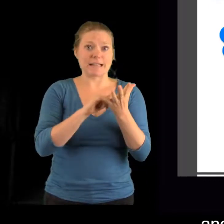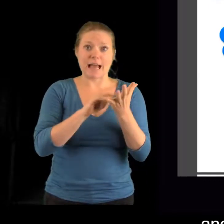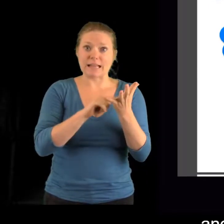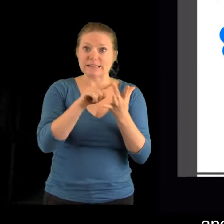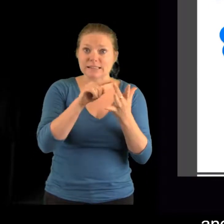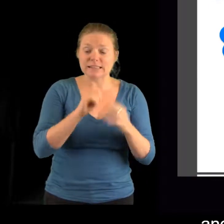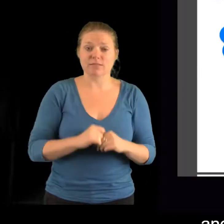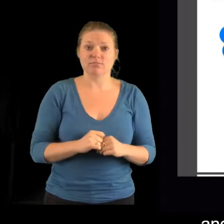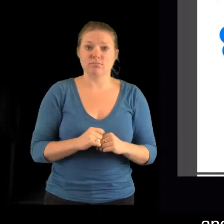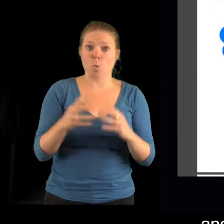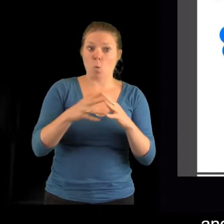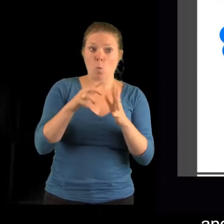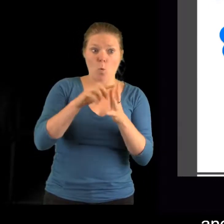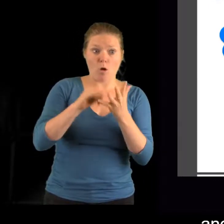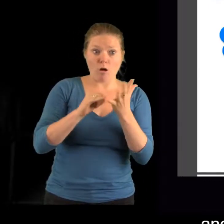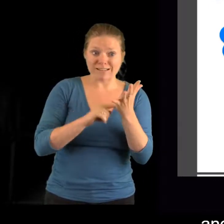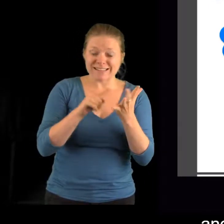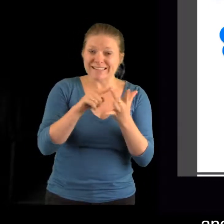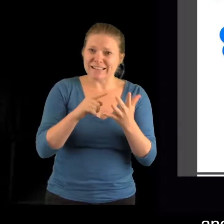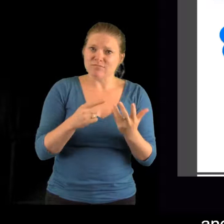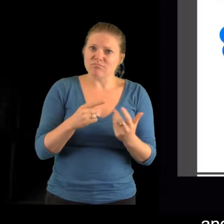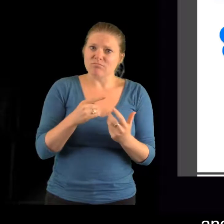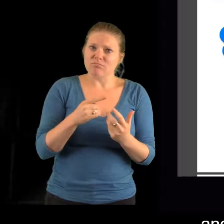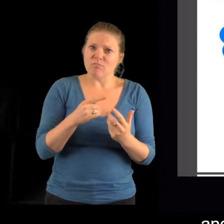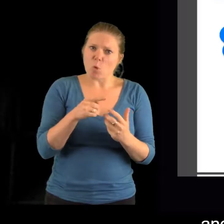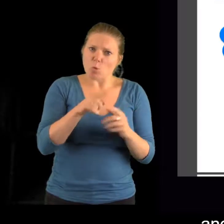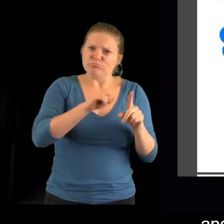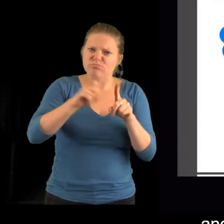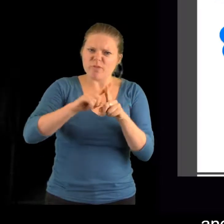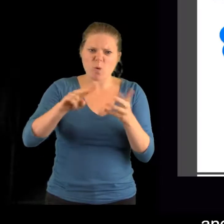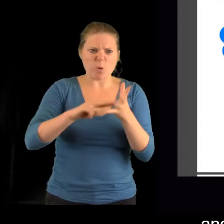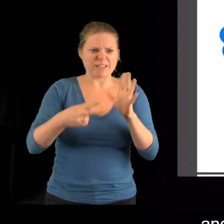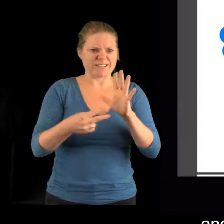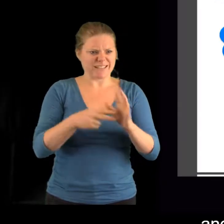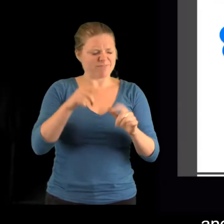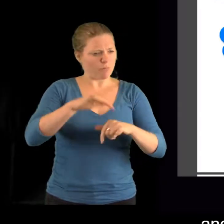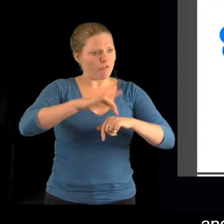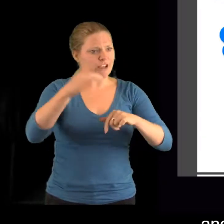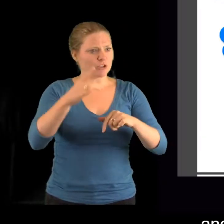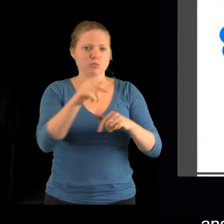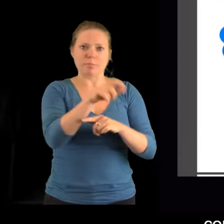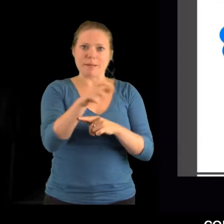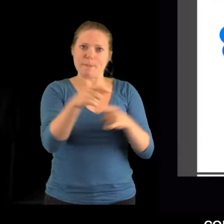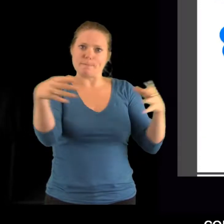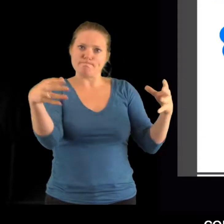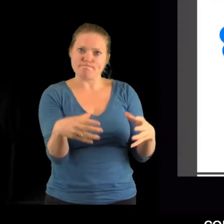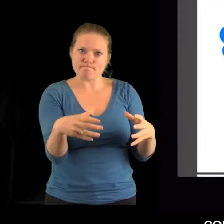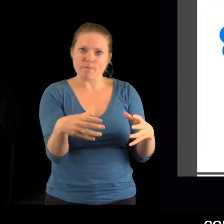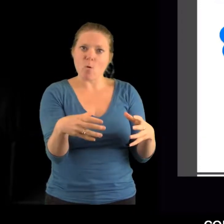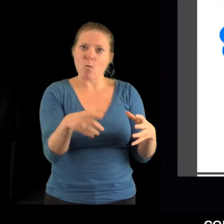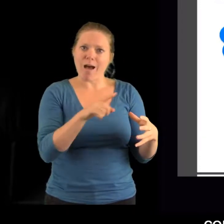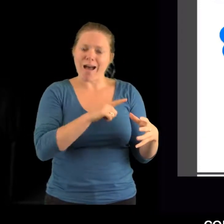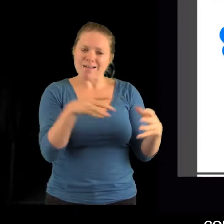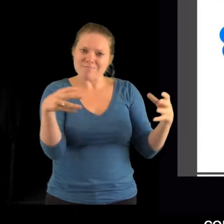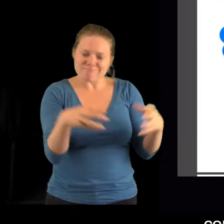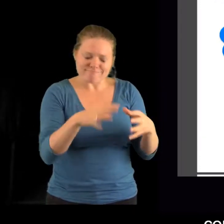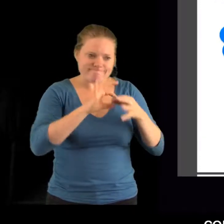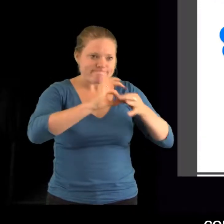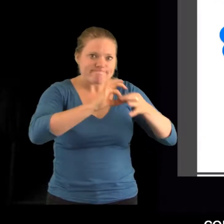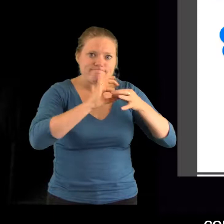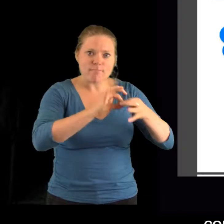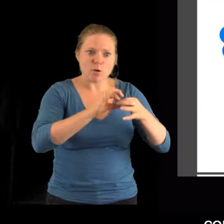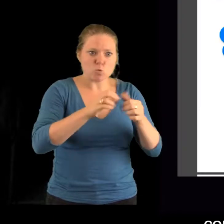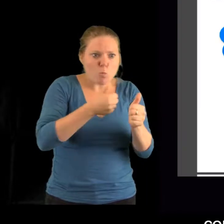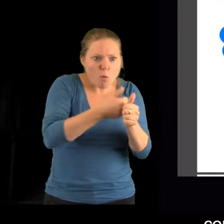you work, obviously, that come together in this community of practice to support one another and